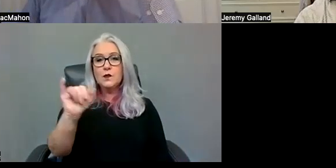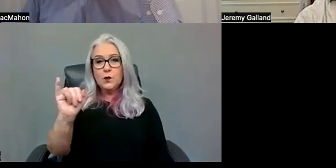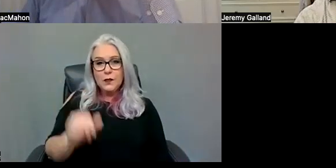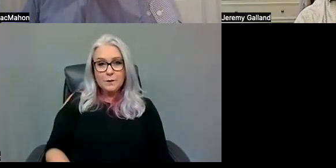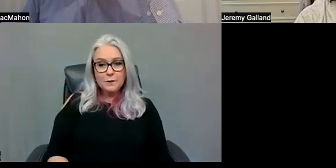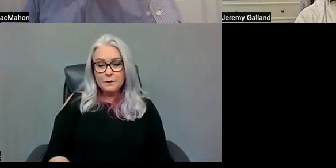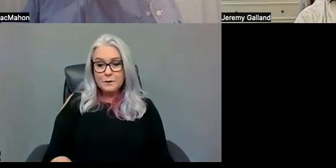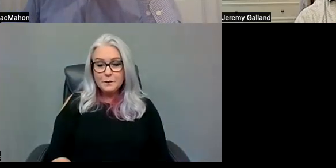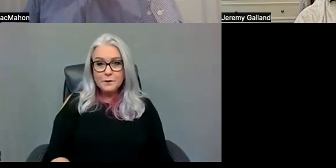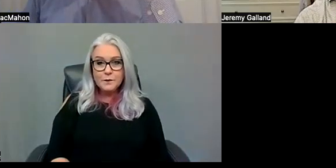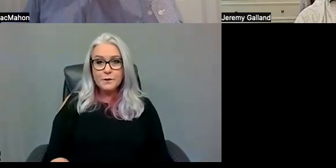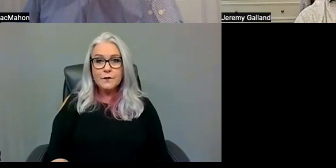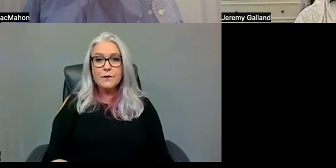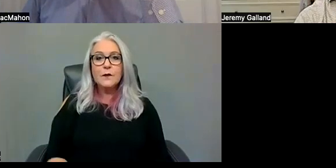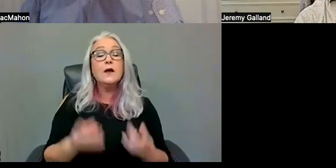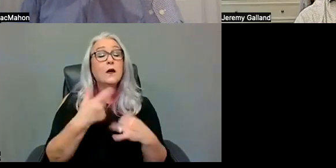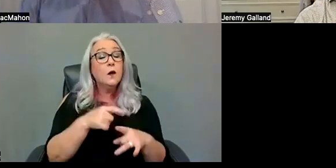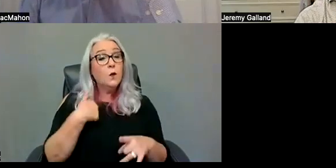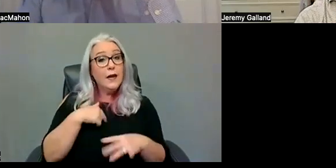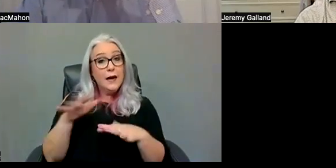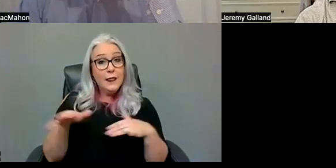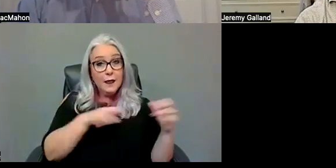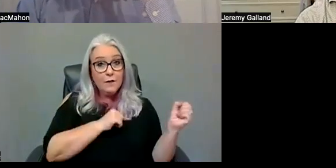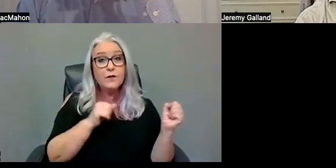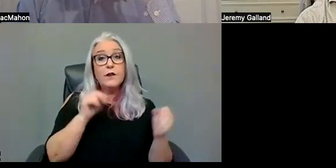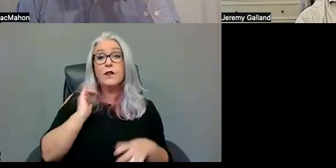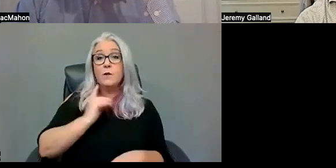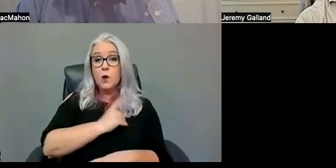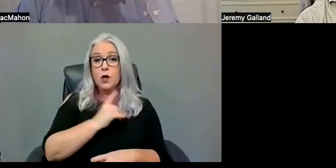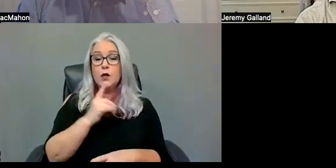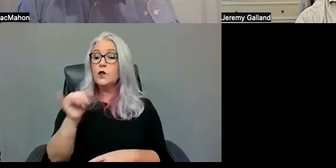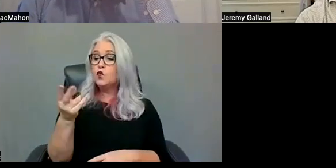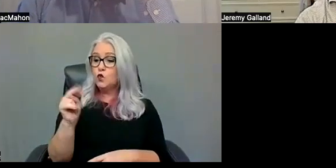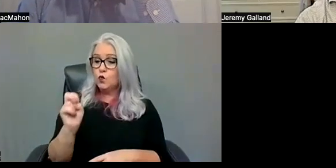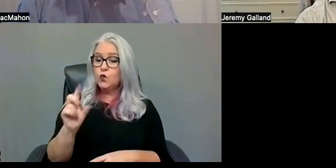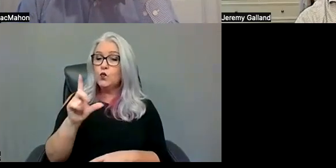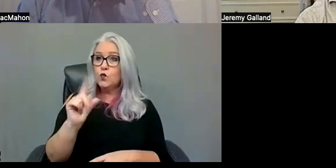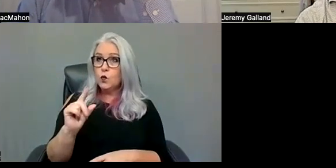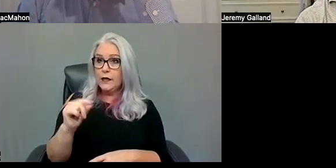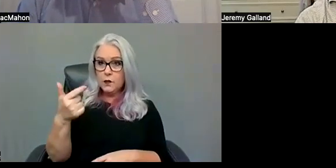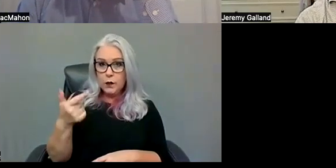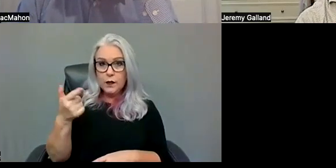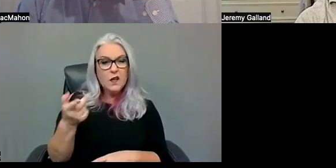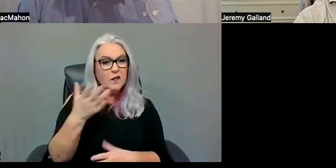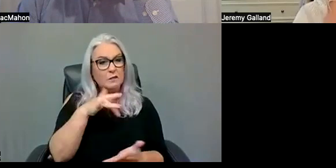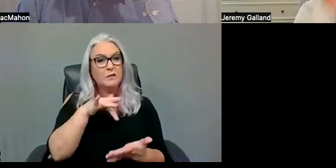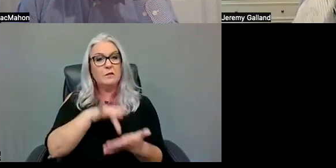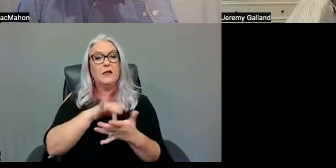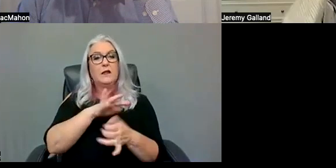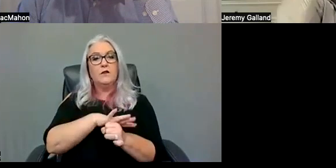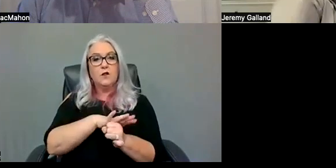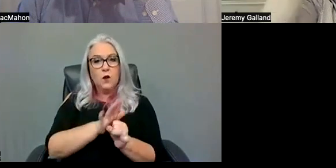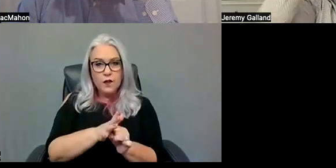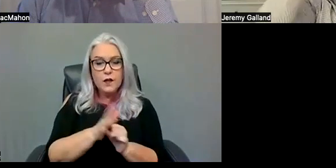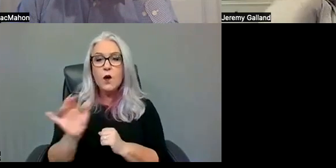So at the time that I left the board, which was in June of 2021, we were in the middle of COVID. That's also when Bill